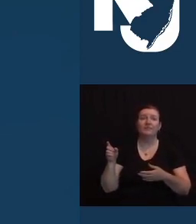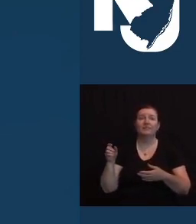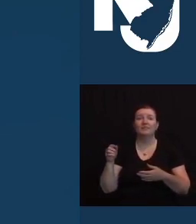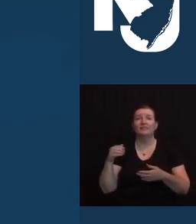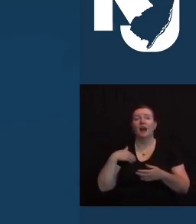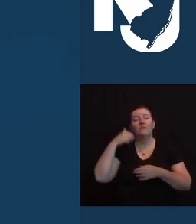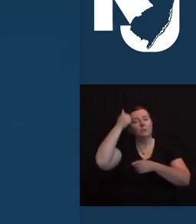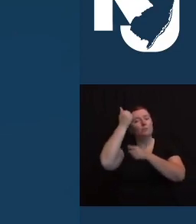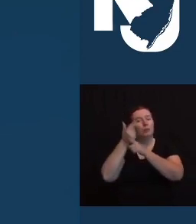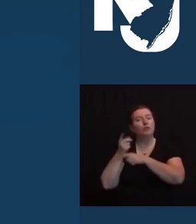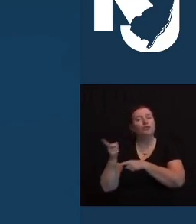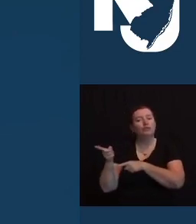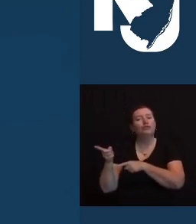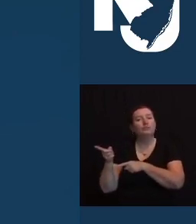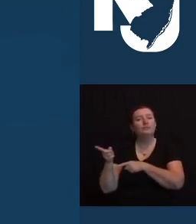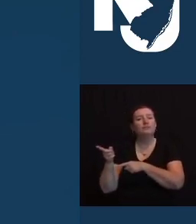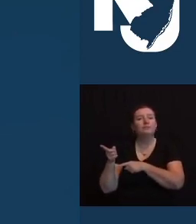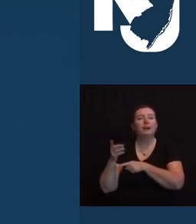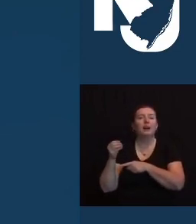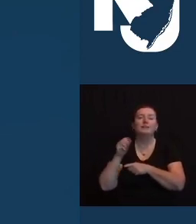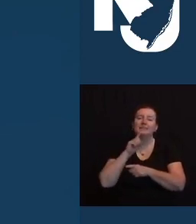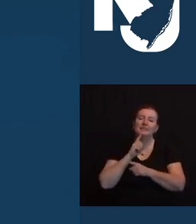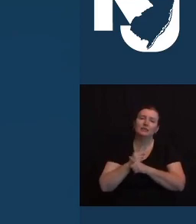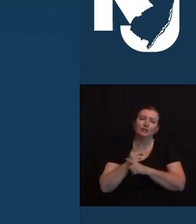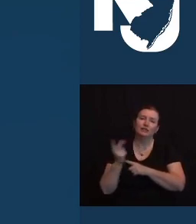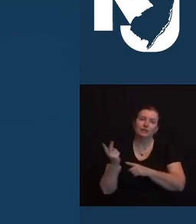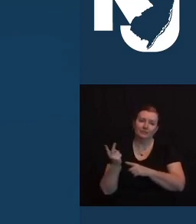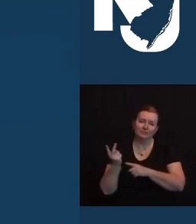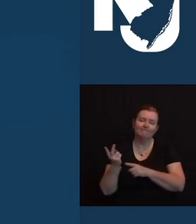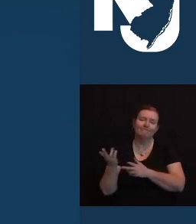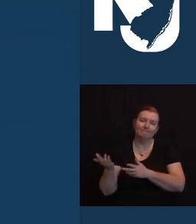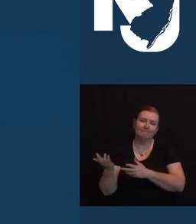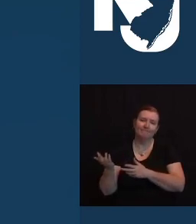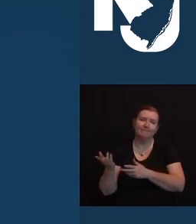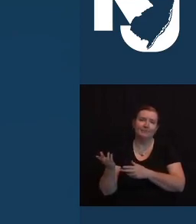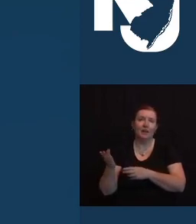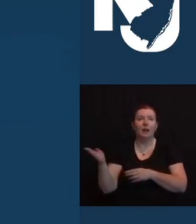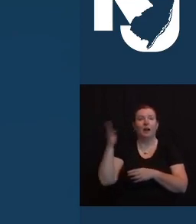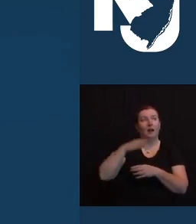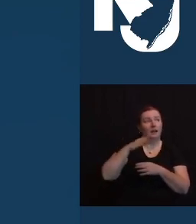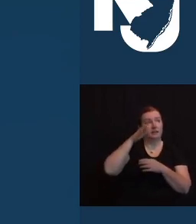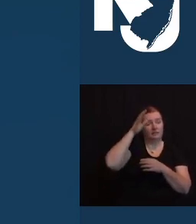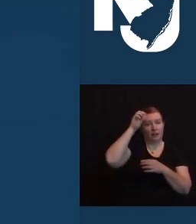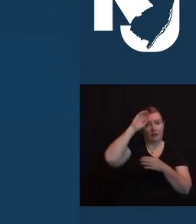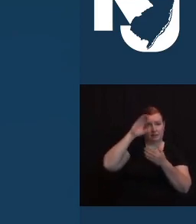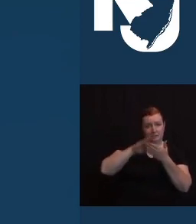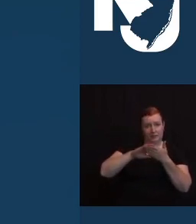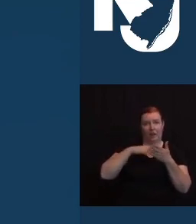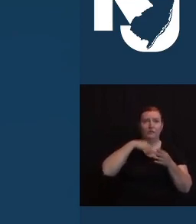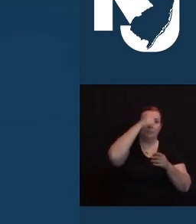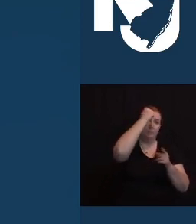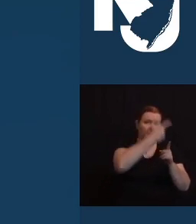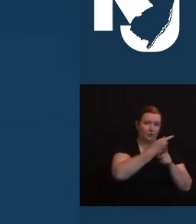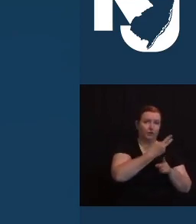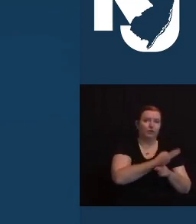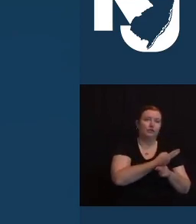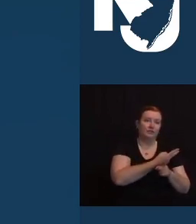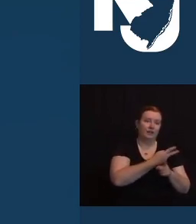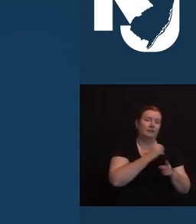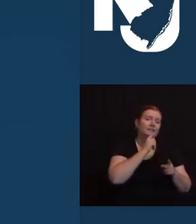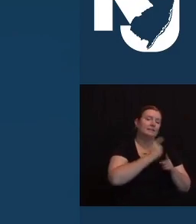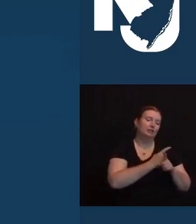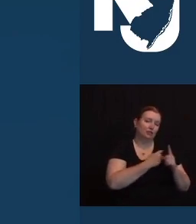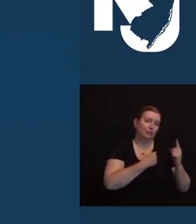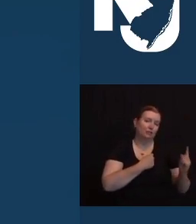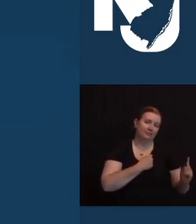Michael, and her sisters Marie and Michelle. Ken is survived by his brothers Robert and Ronald and his sister Janet.